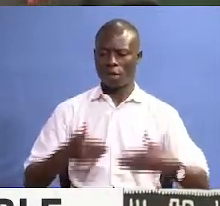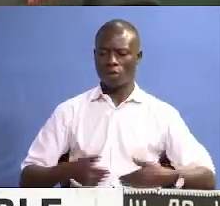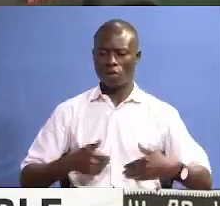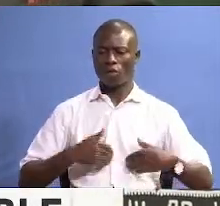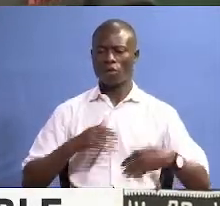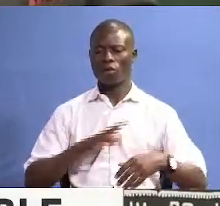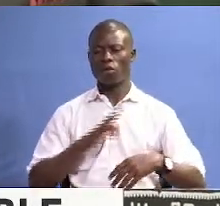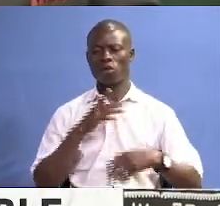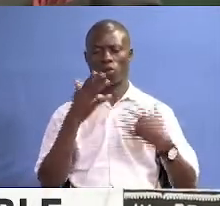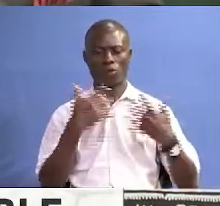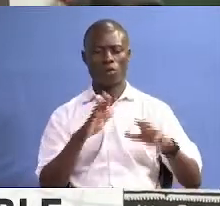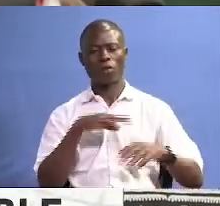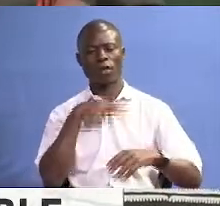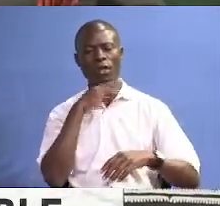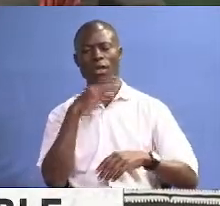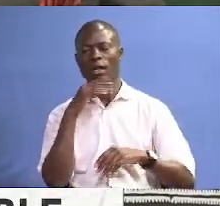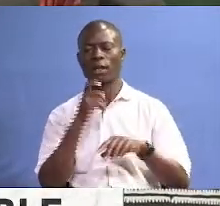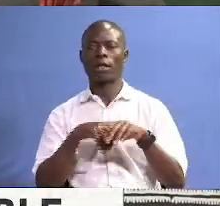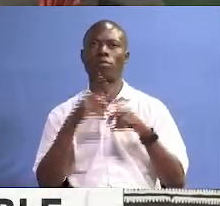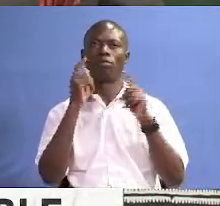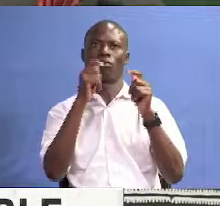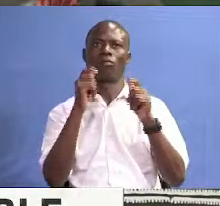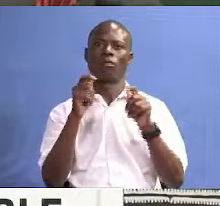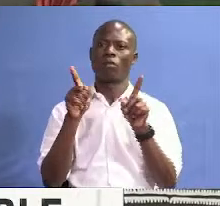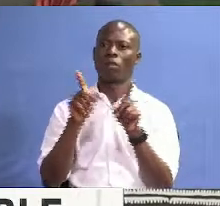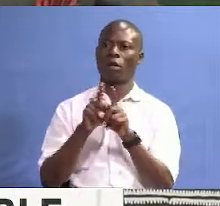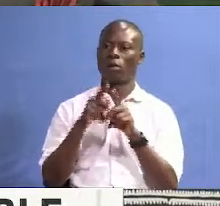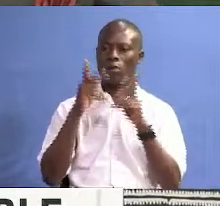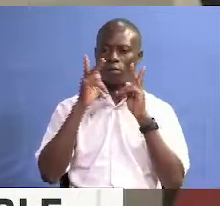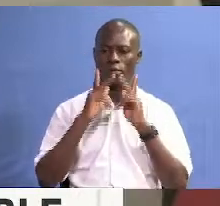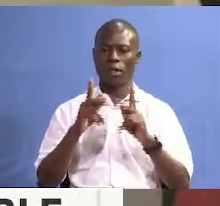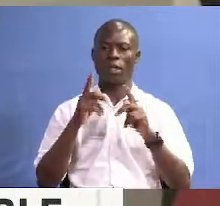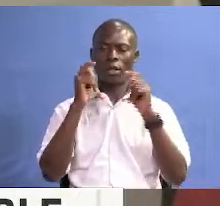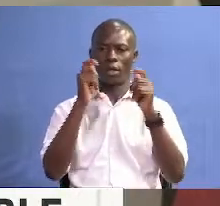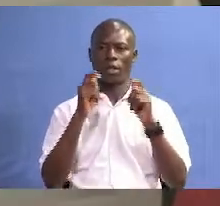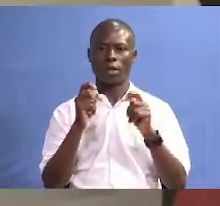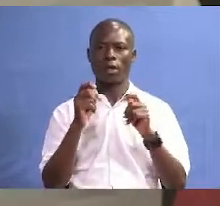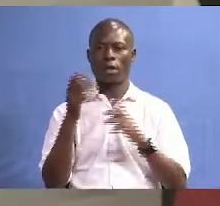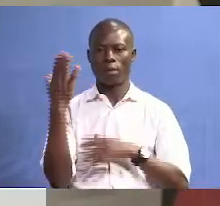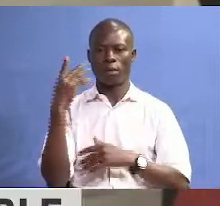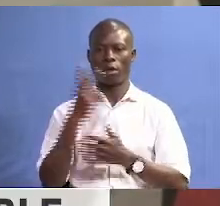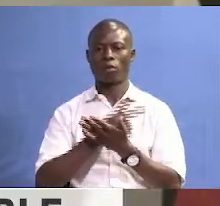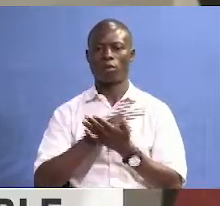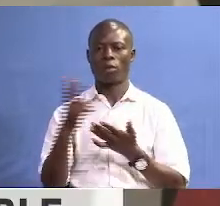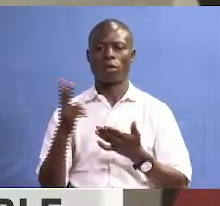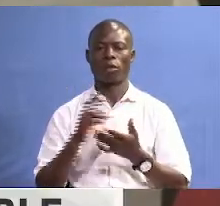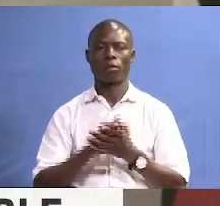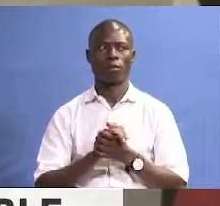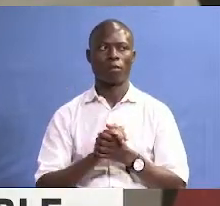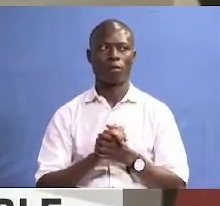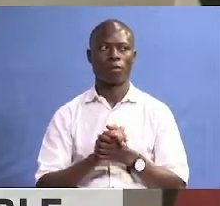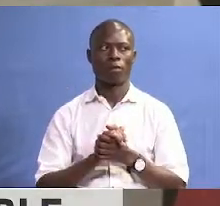while exercising their democratic rights of peaceful demonstrations in the past 2 weeks.